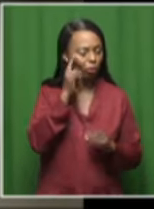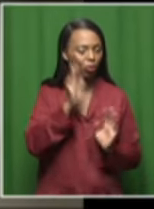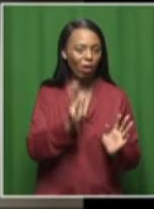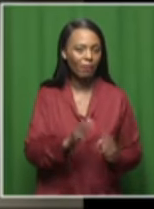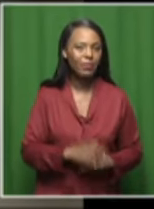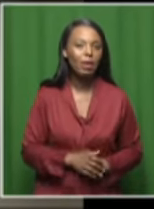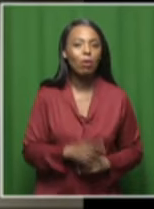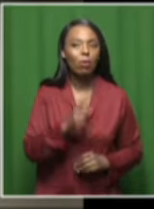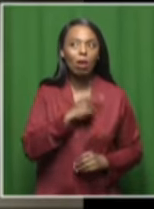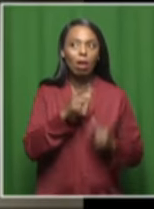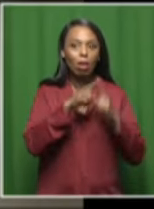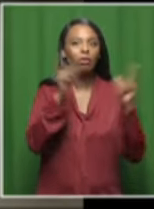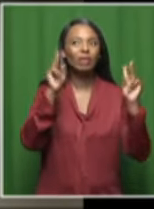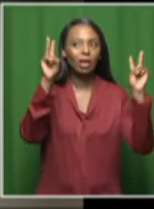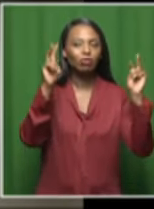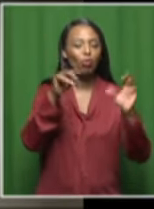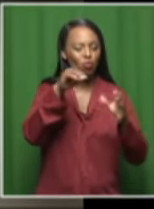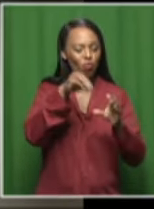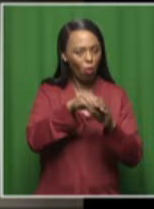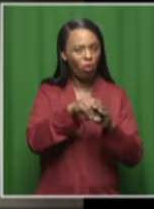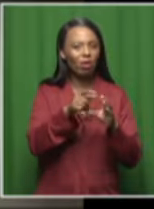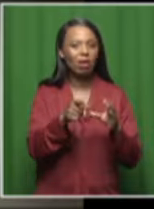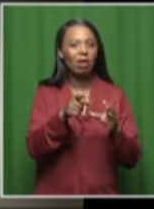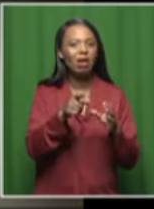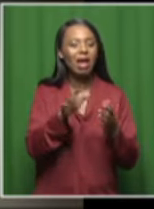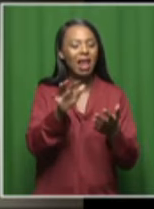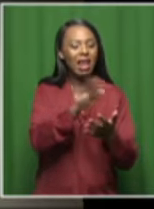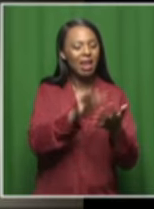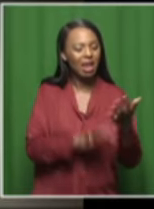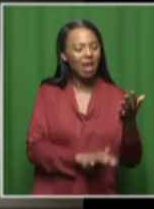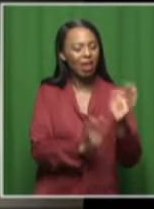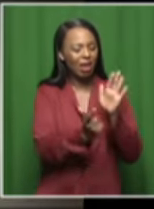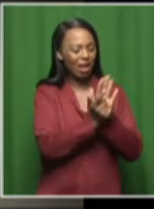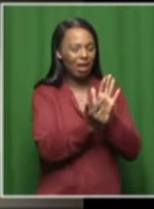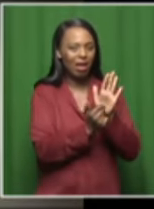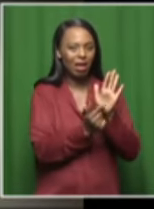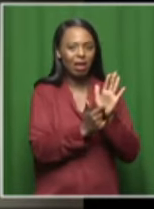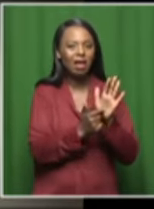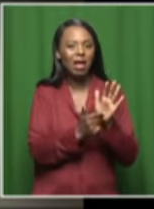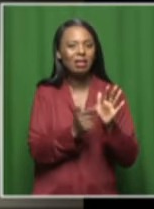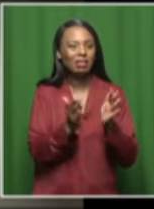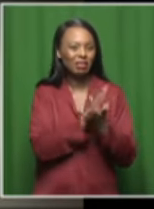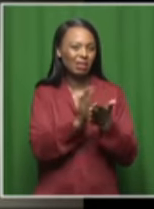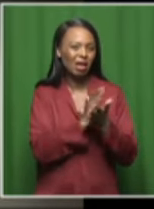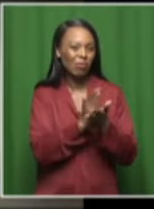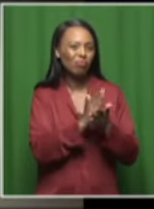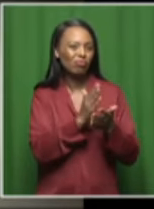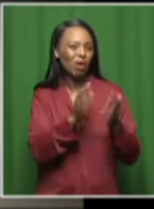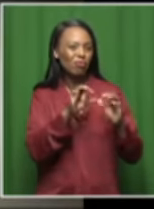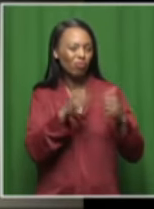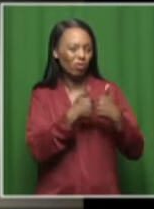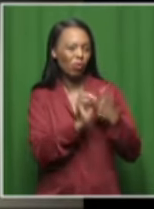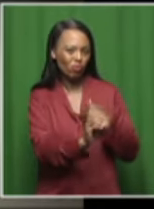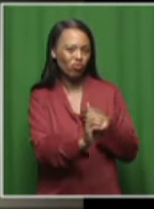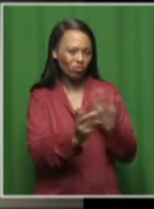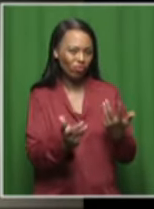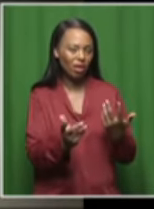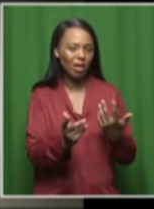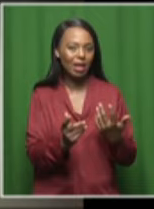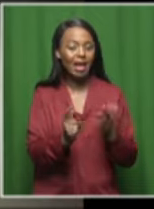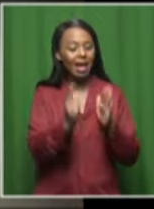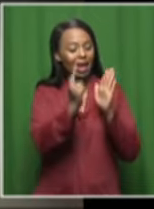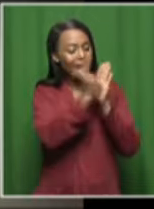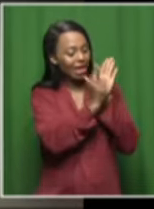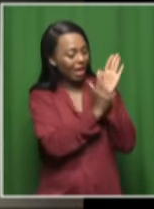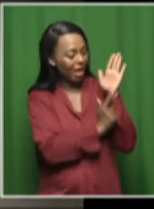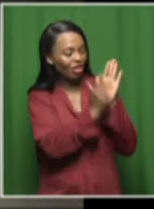there's still major issues with the draft legislation. Never mind the date. The date's like one of the easiest things because it's just a number. But the legislation has